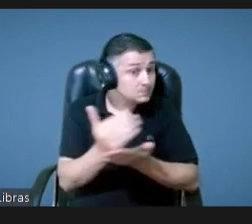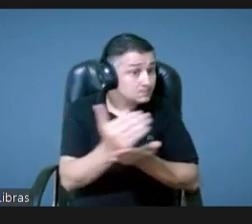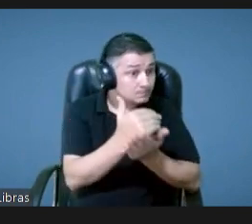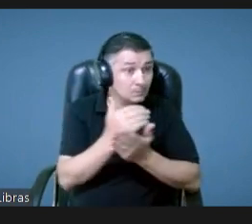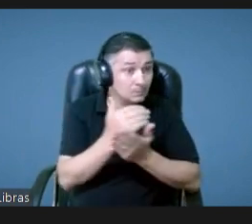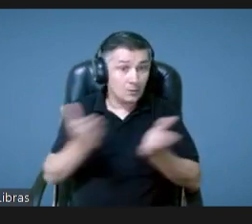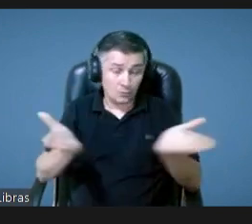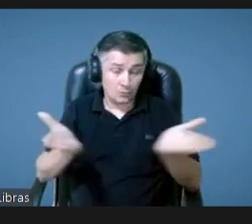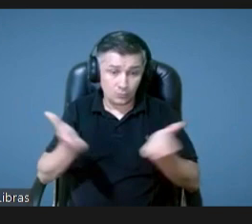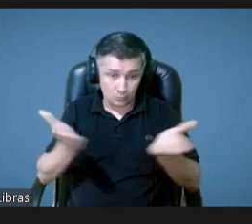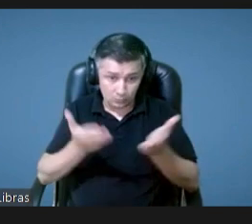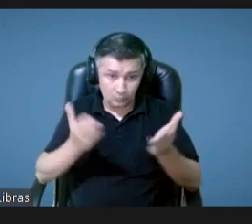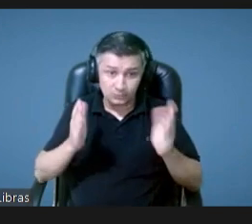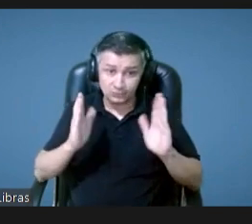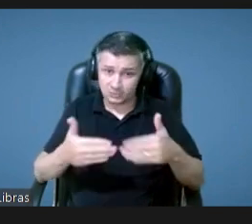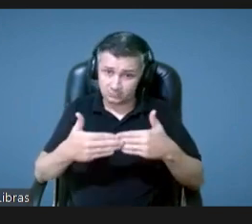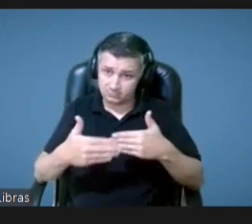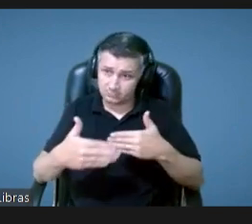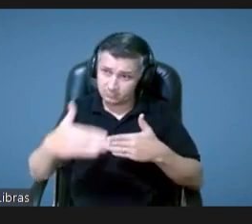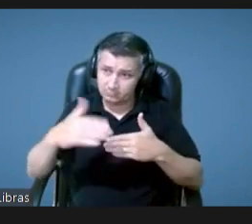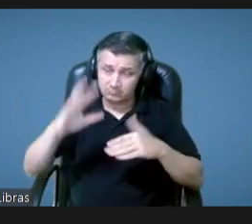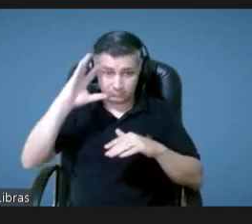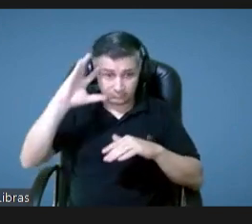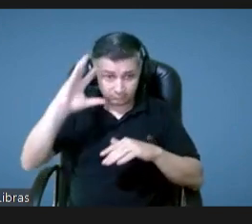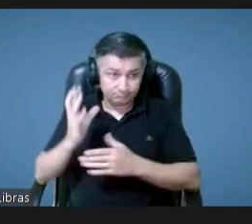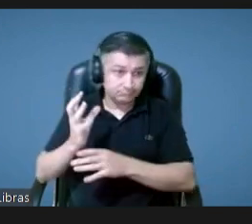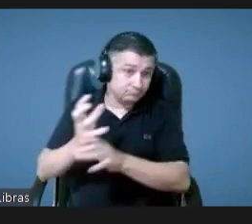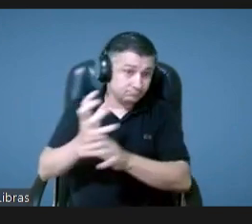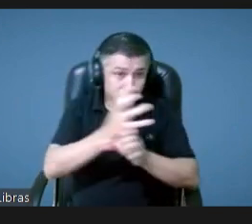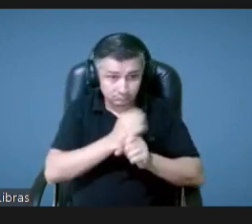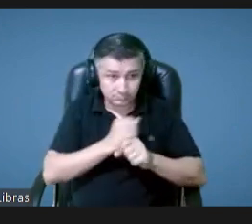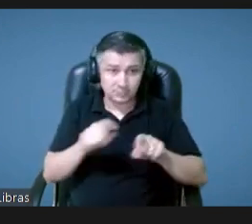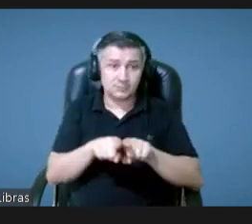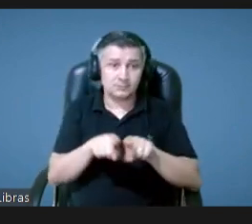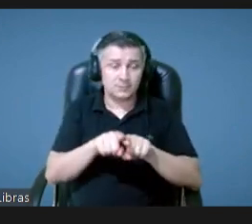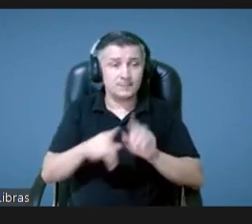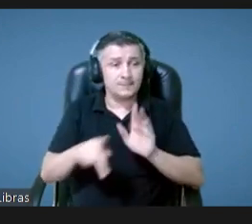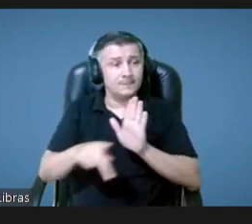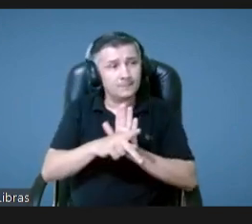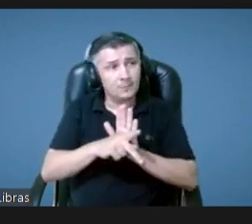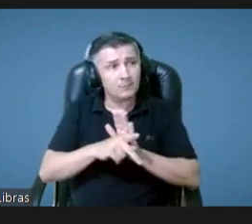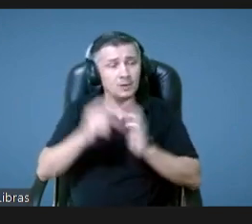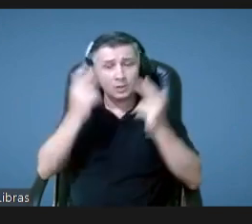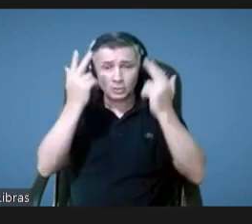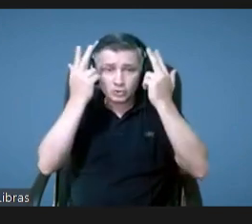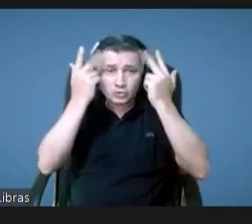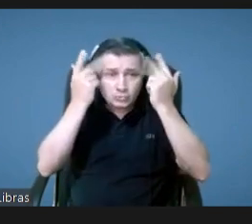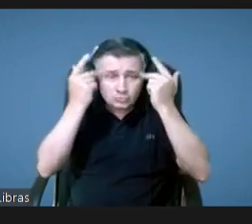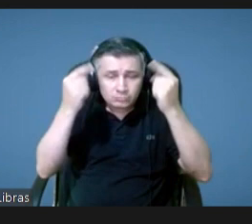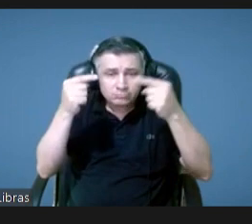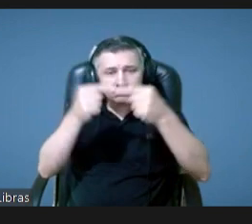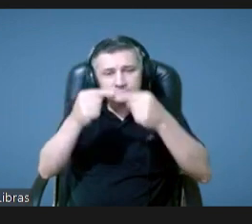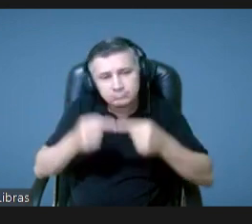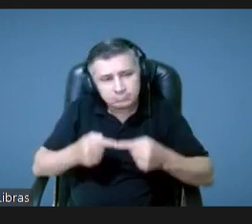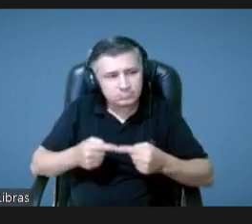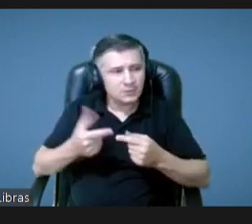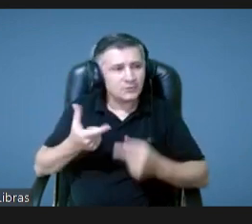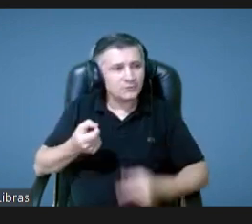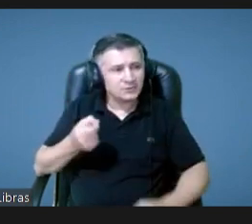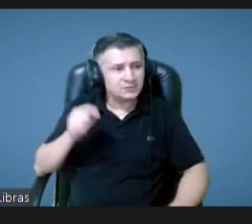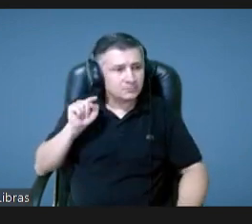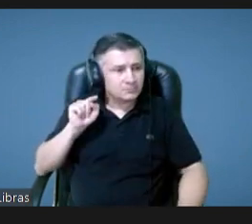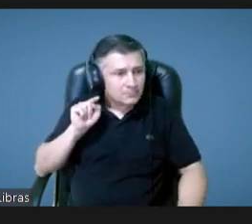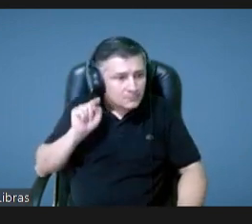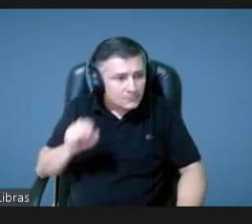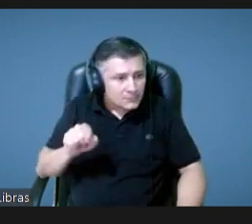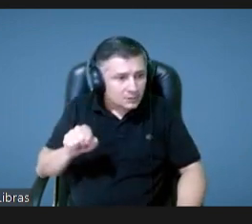is that with the current revenue and with the income that this business line generates